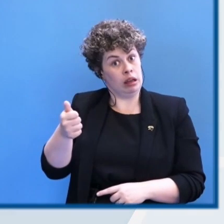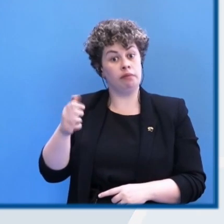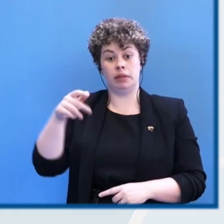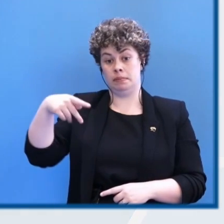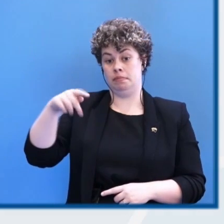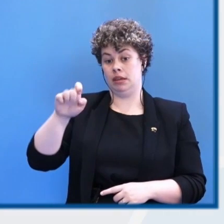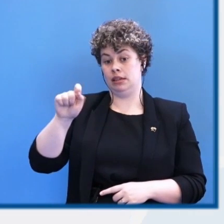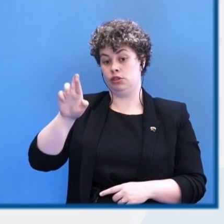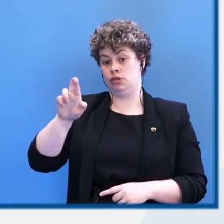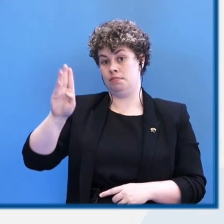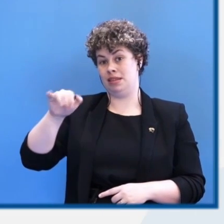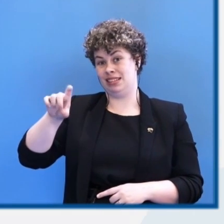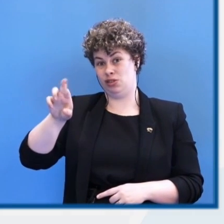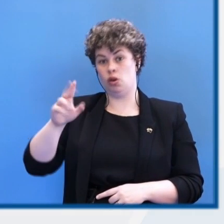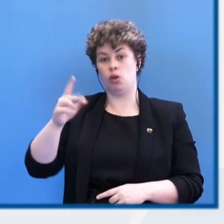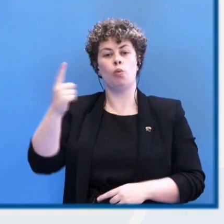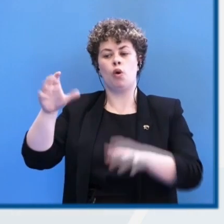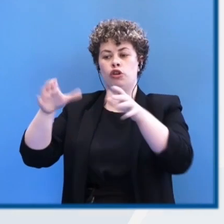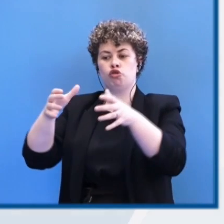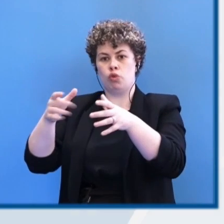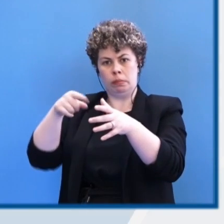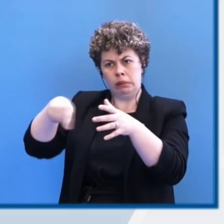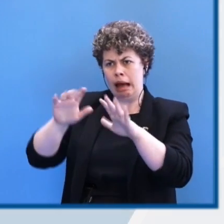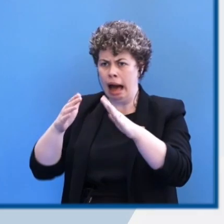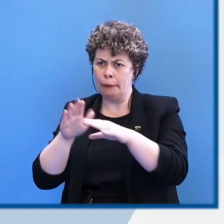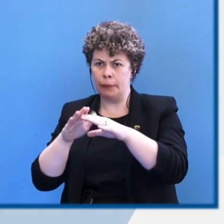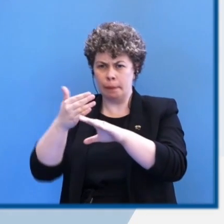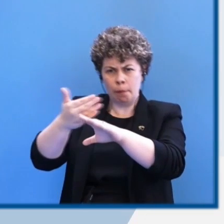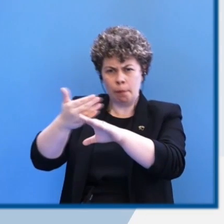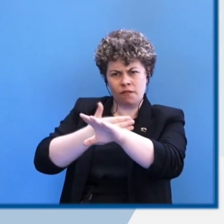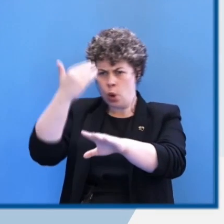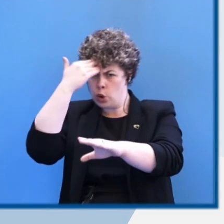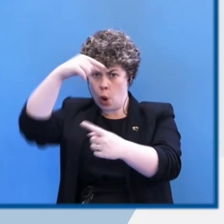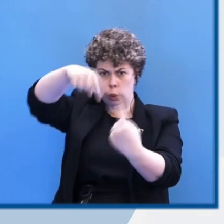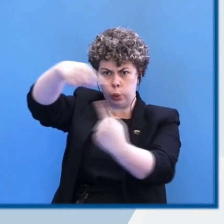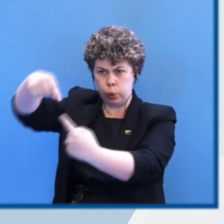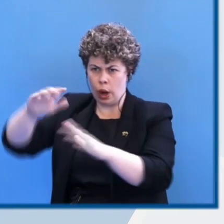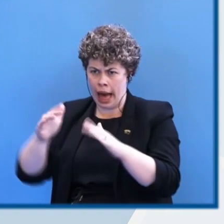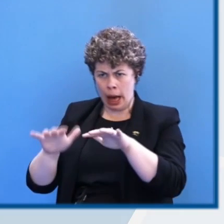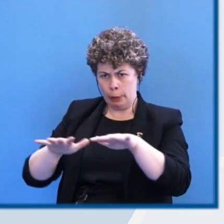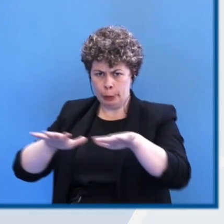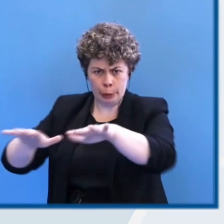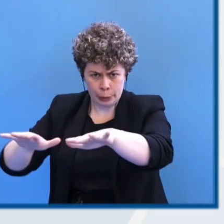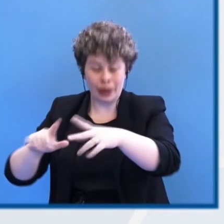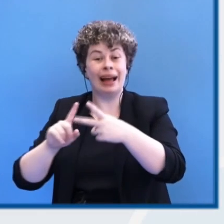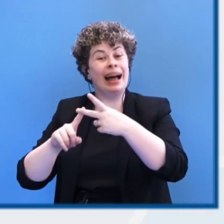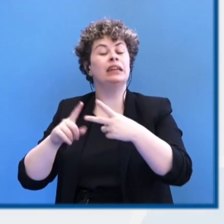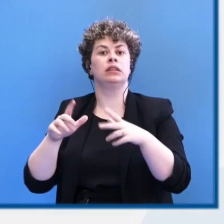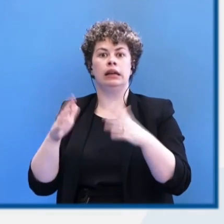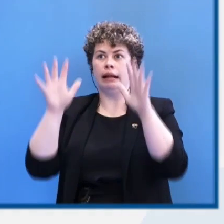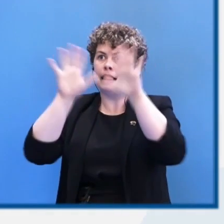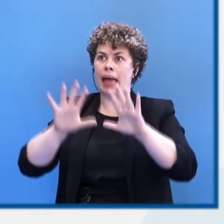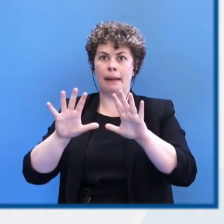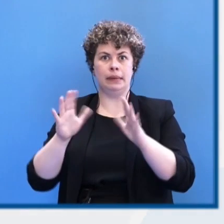steering committee on intervention in natural hazards, as well as the National Center for Climate Services in Switzerland.